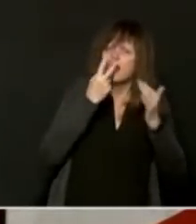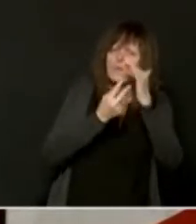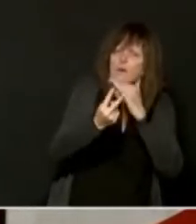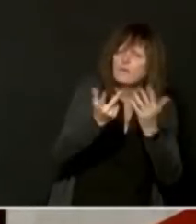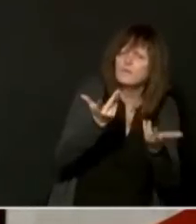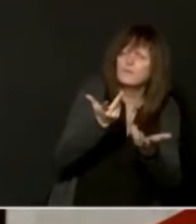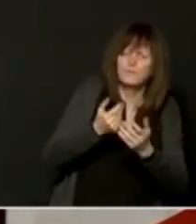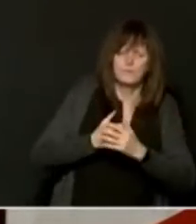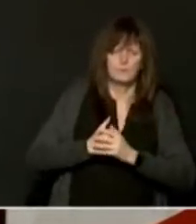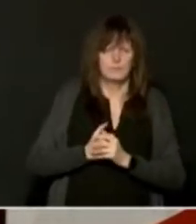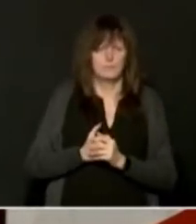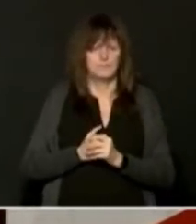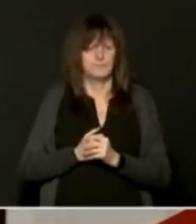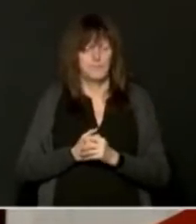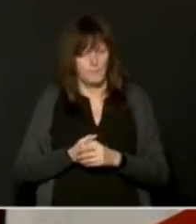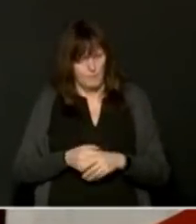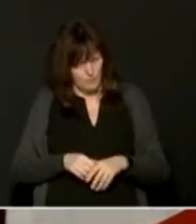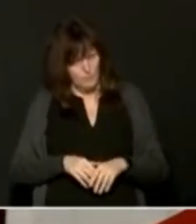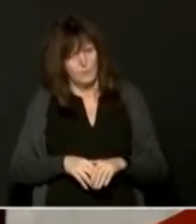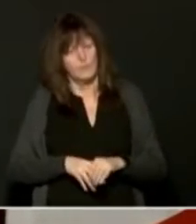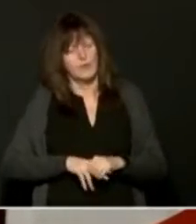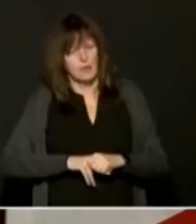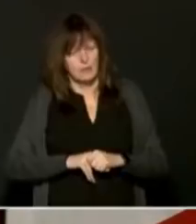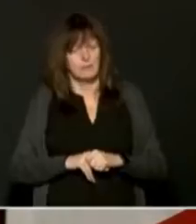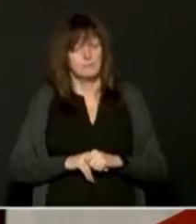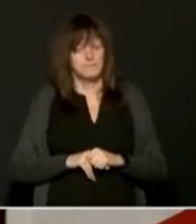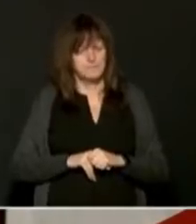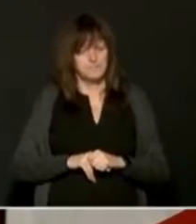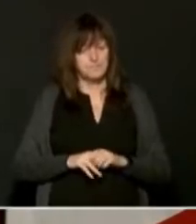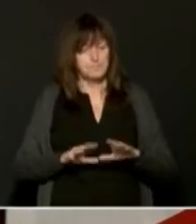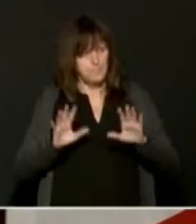Well, of course, there are active discussions around